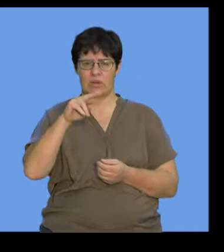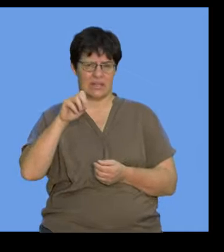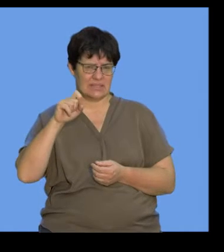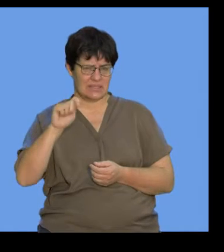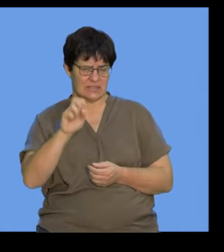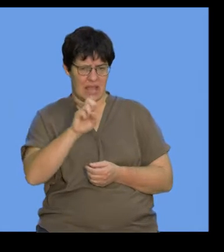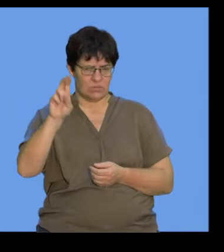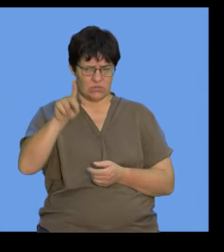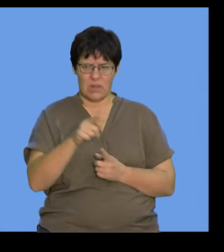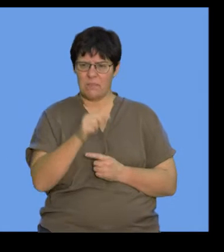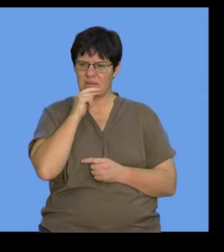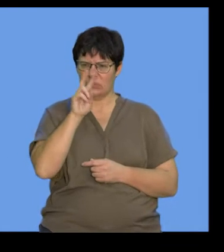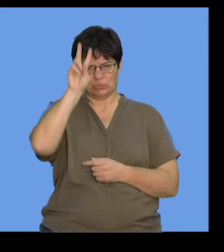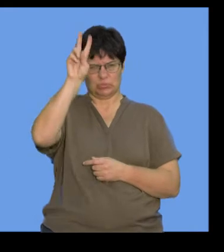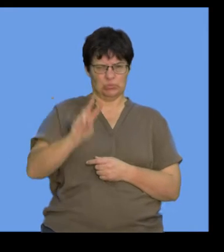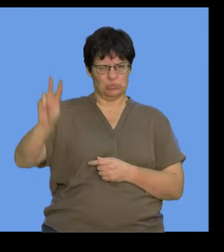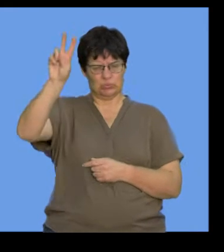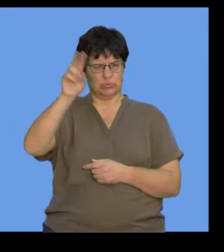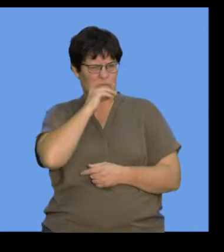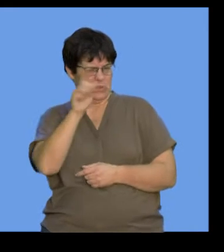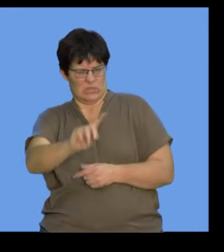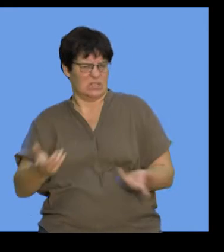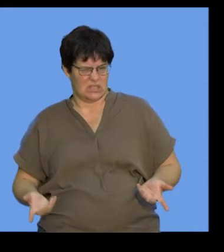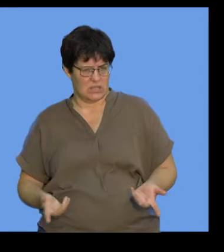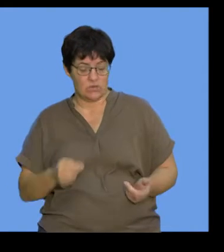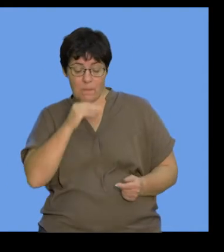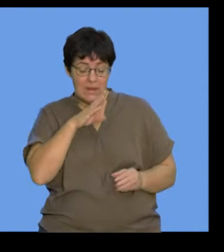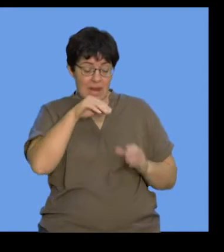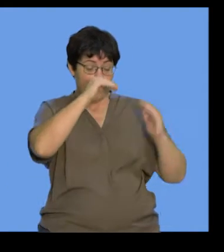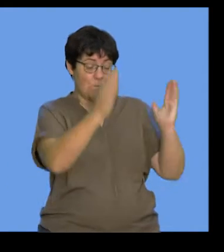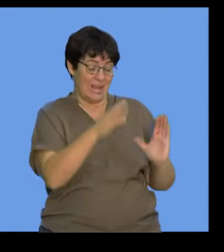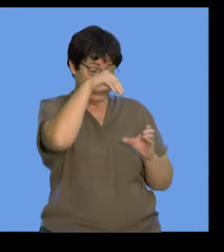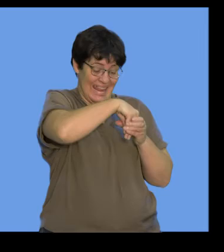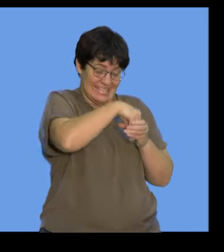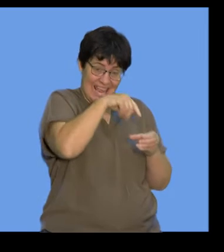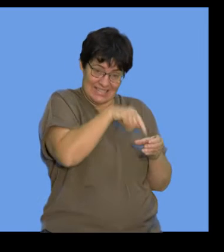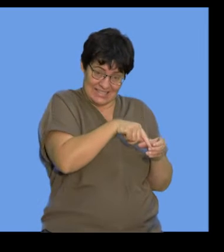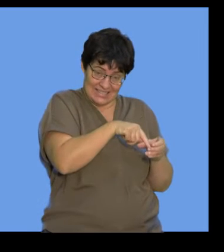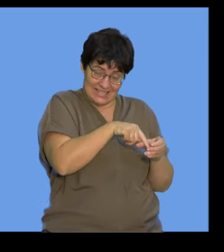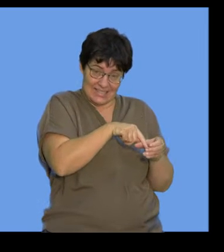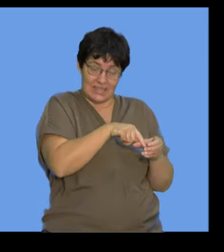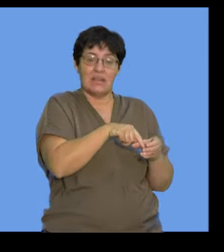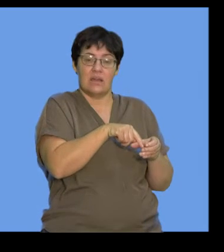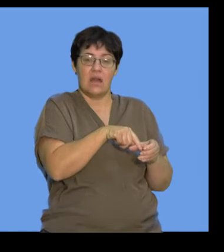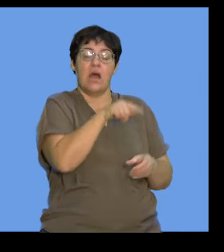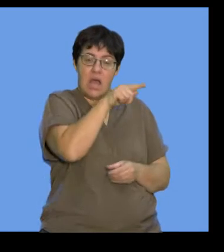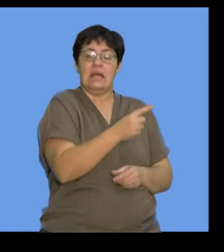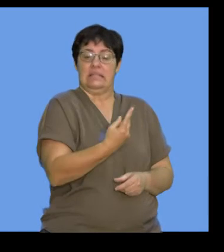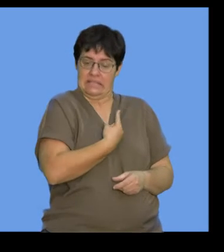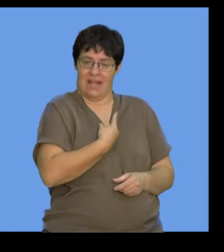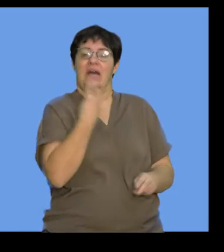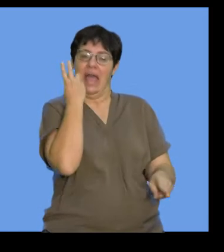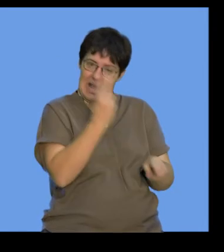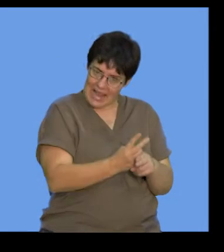what exactly does this 2 mean? The 2 means that whatever that is inside the bracket is multiplied by